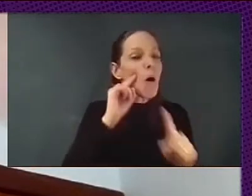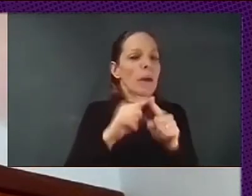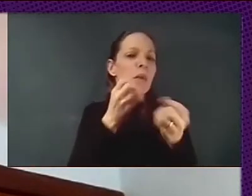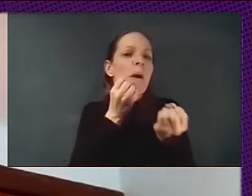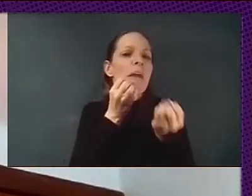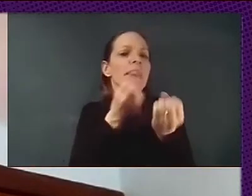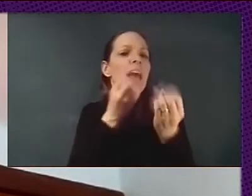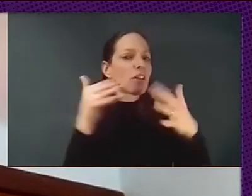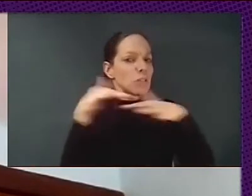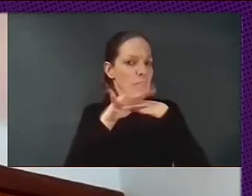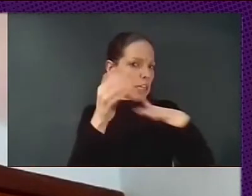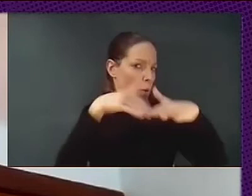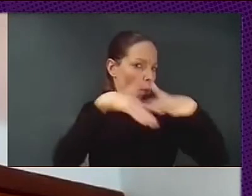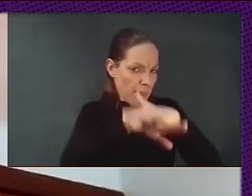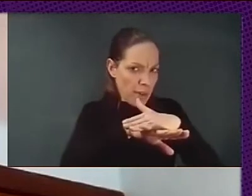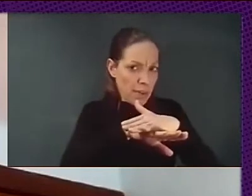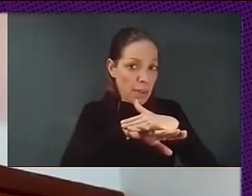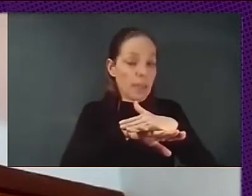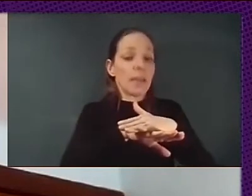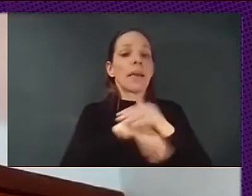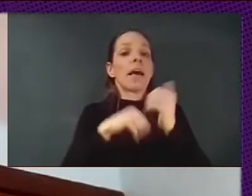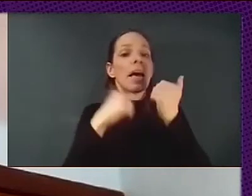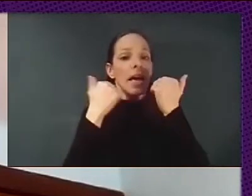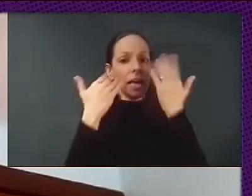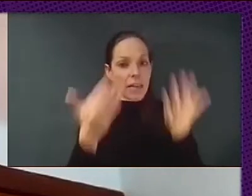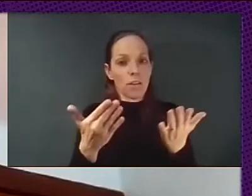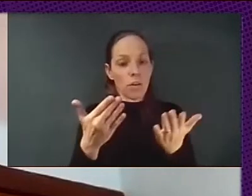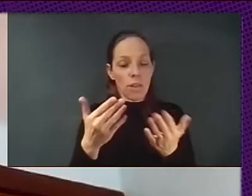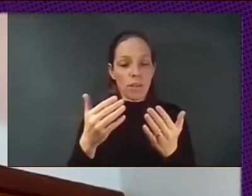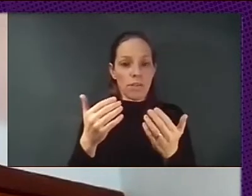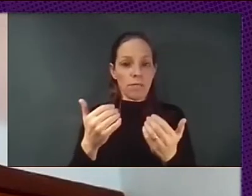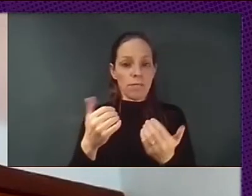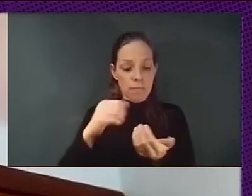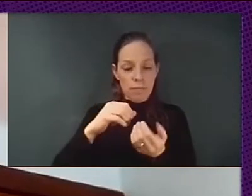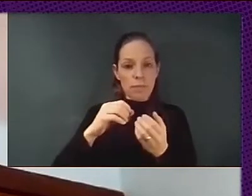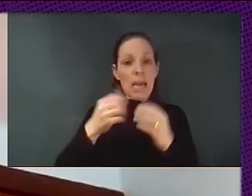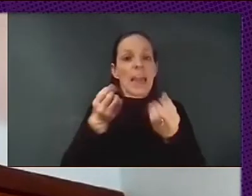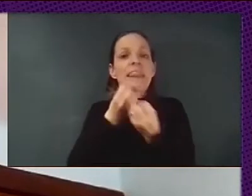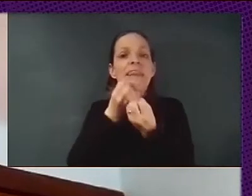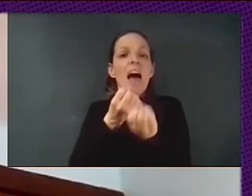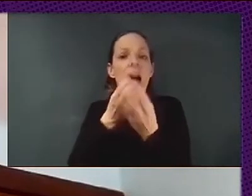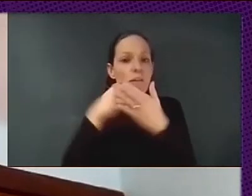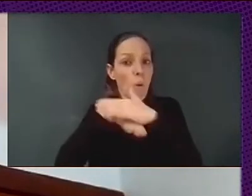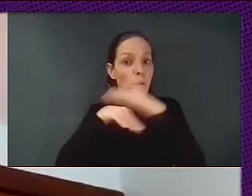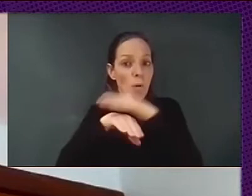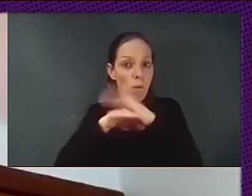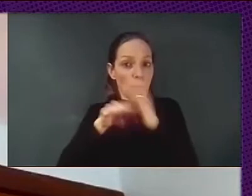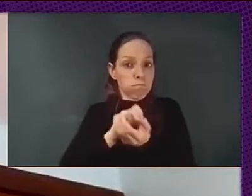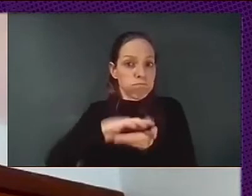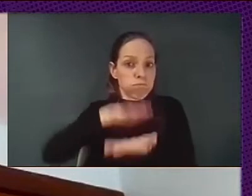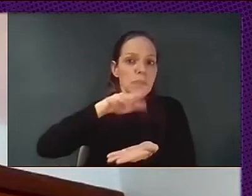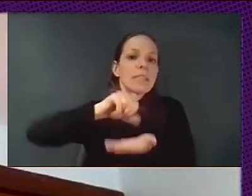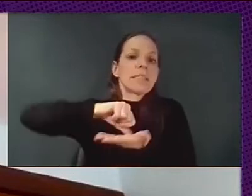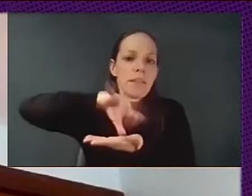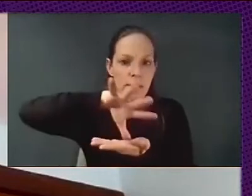is decentralized all the way down to the edge users, and then it's encrypting it. And then the only people who get access to be able to read a